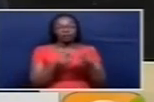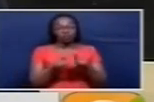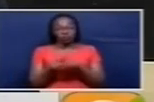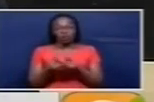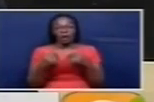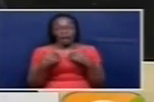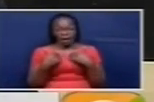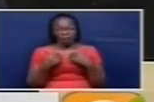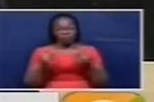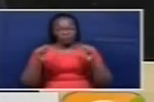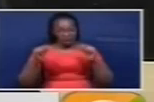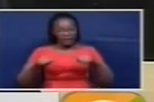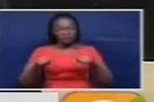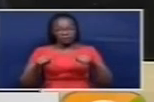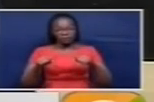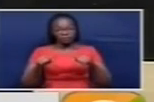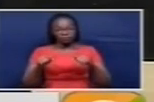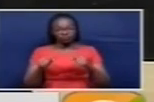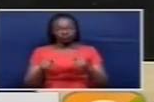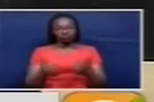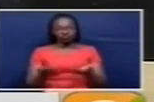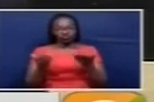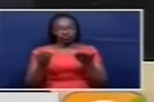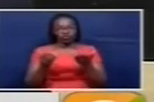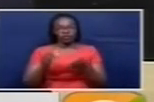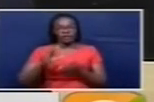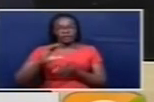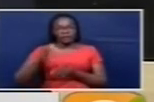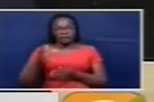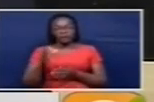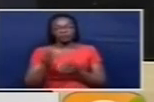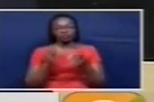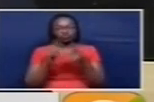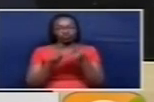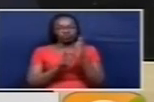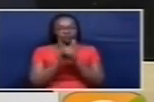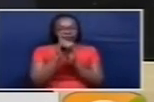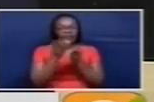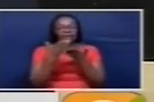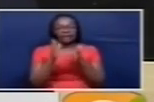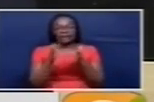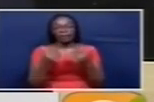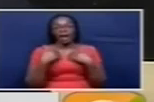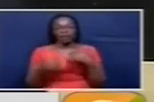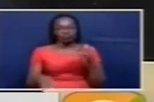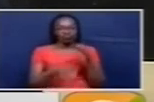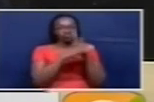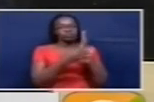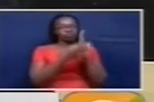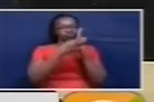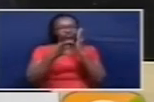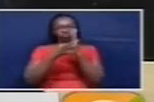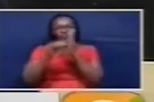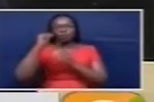it takes to steer the capital city's constituencies towards development? Some have flawed, experienced politicians in the